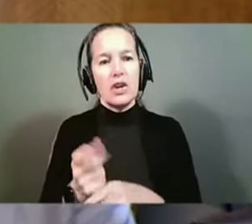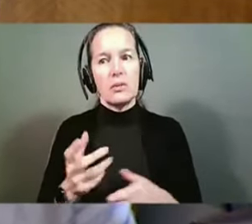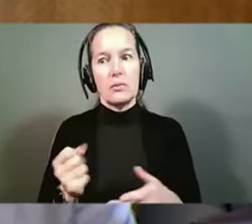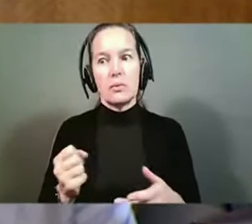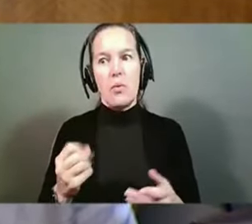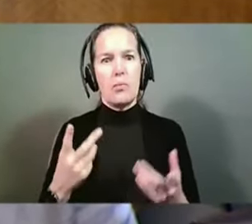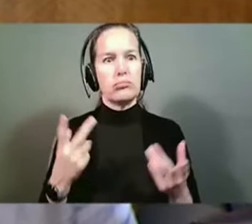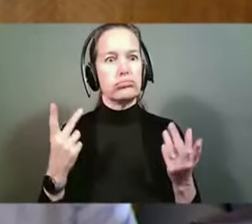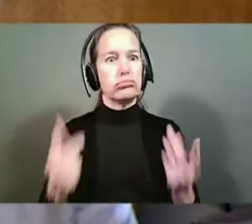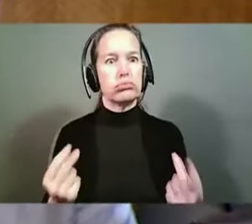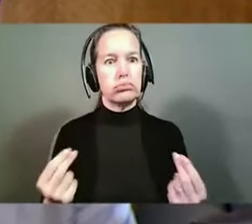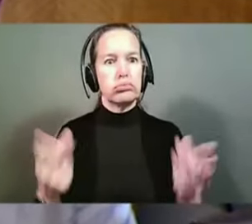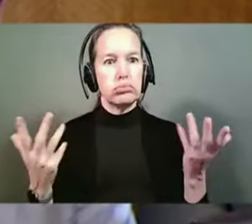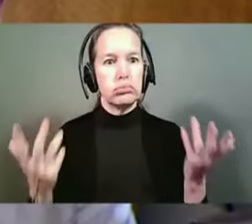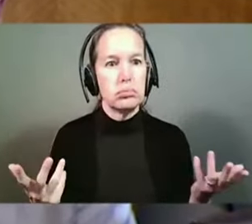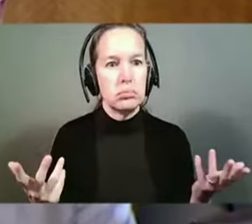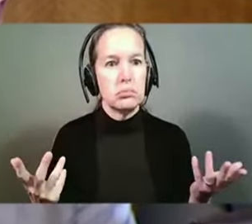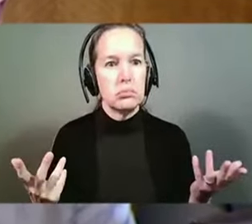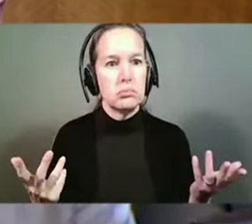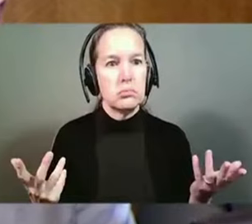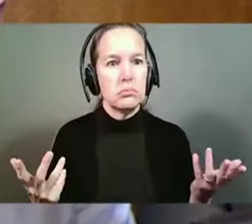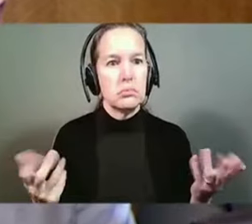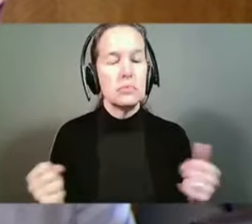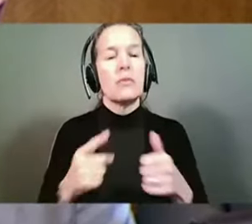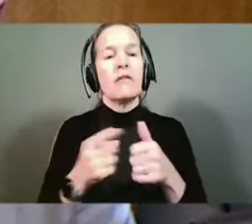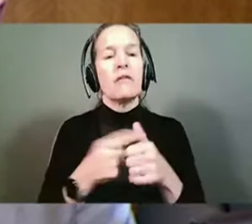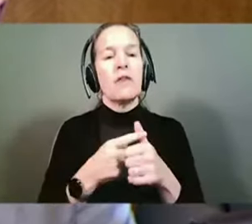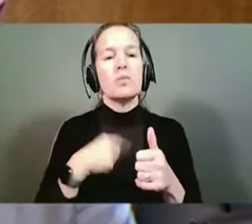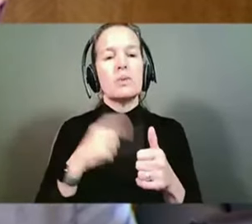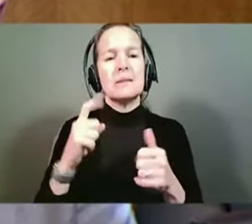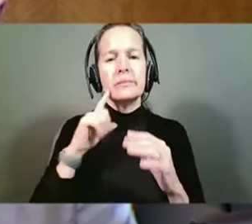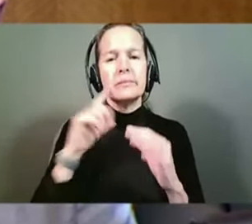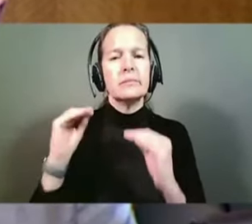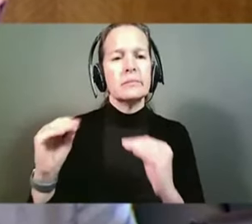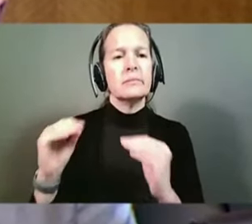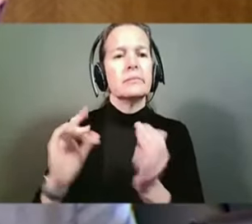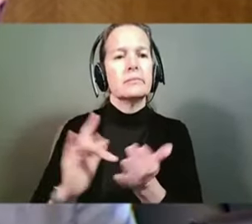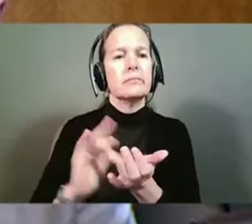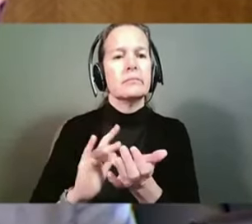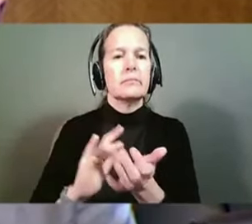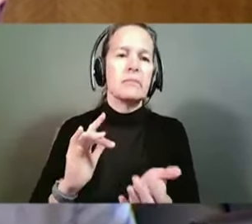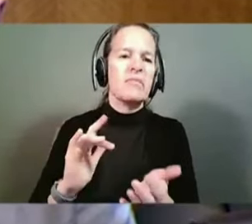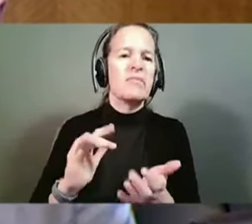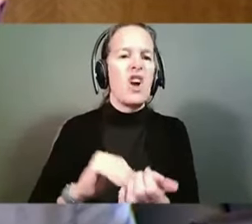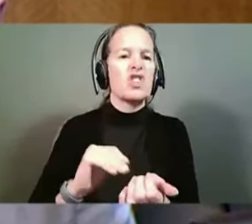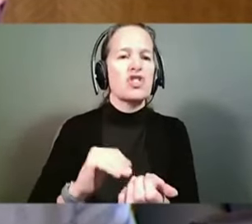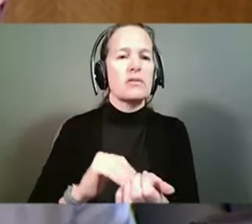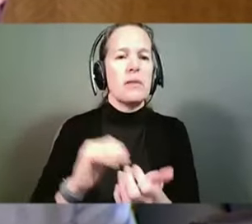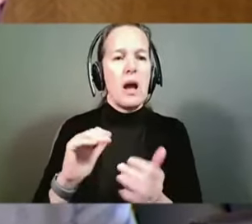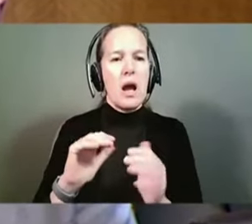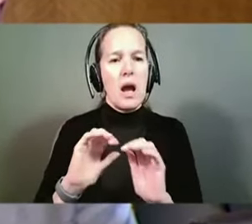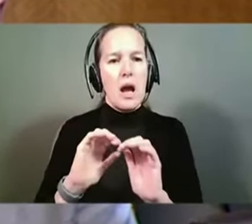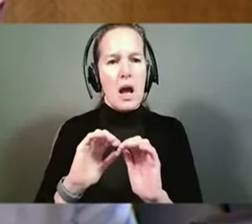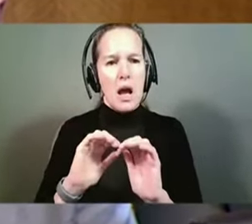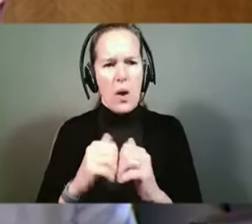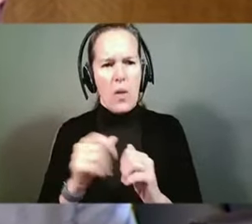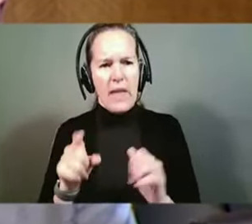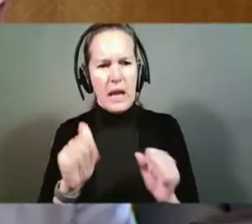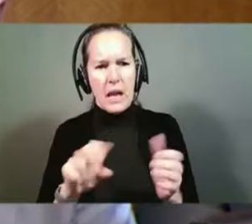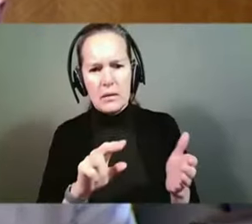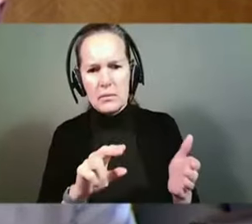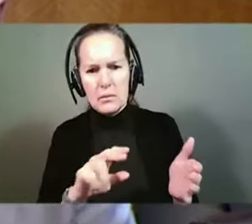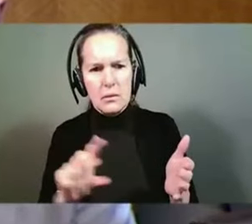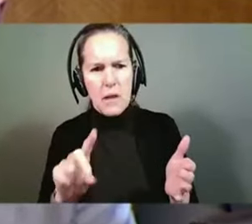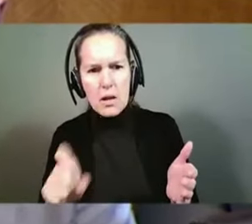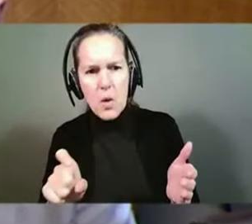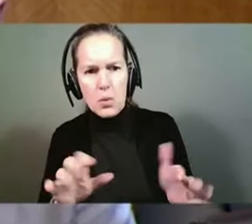it? First, we must educate medical professionals on how to adequately diagnose long COVID, better understand